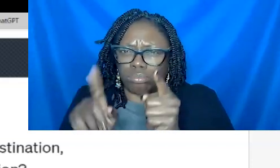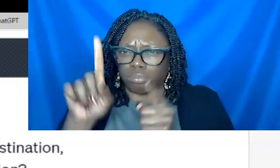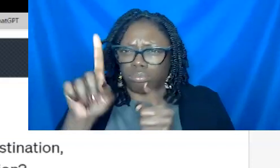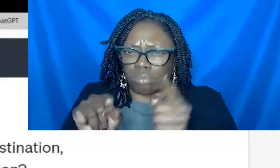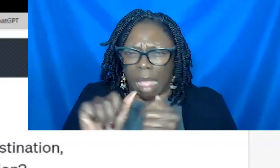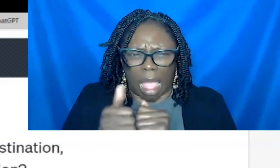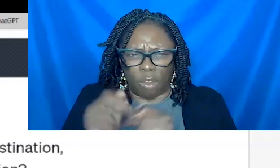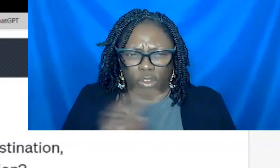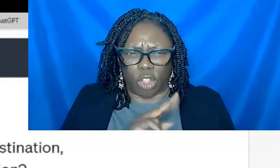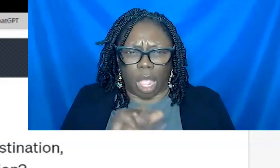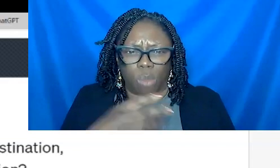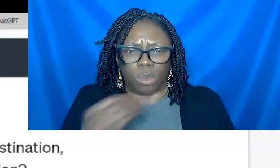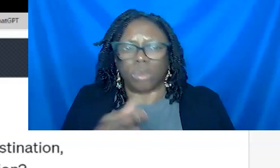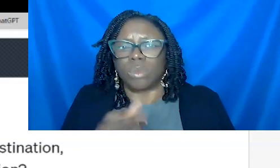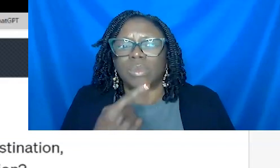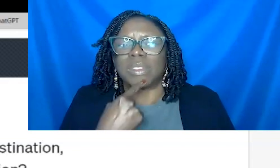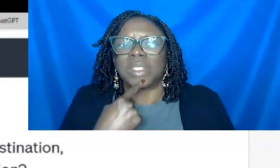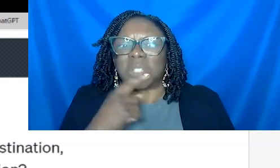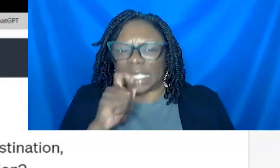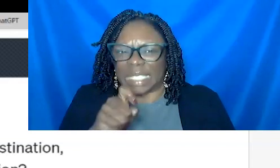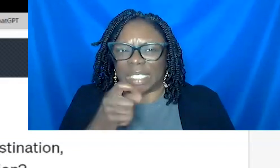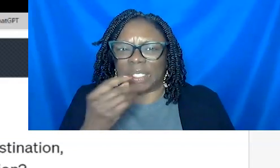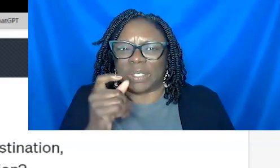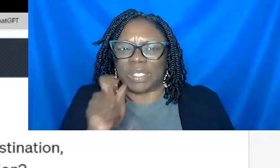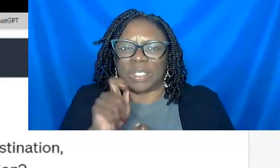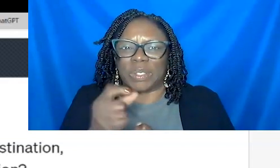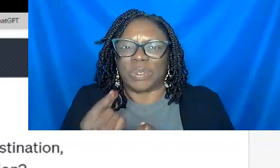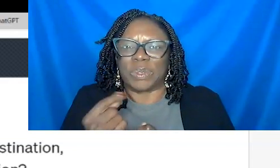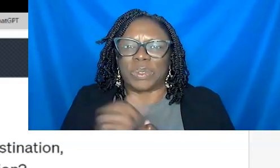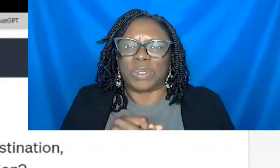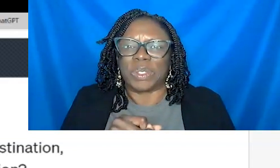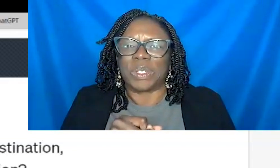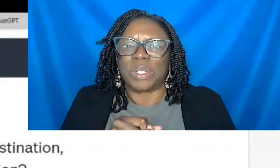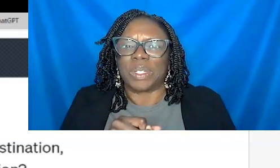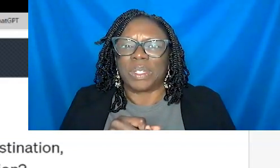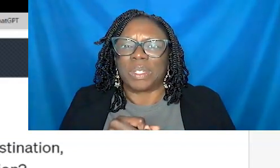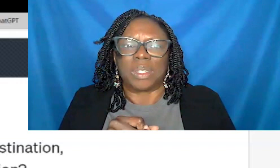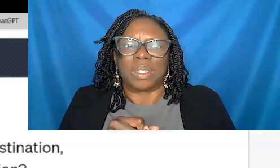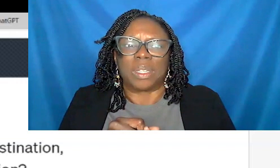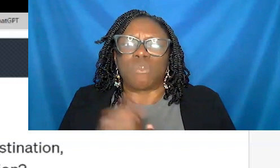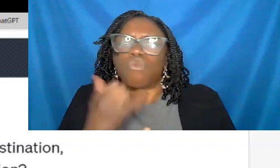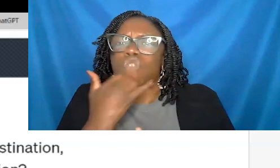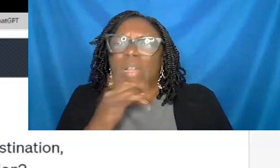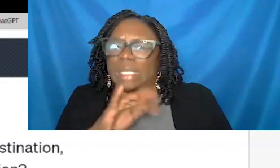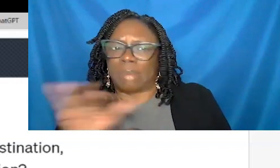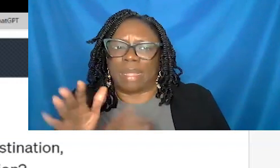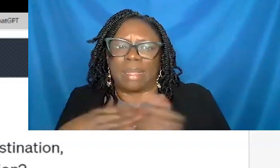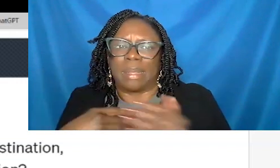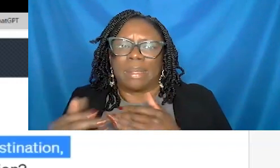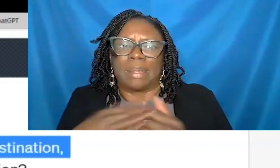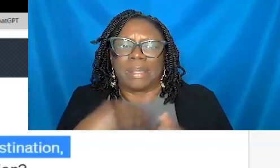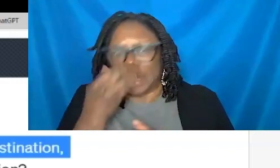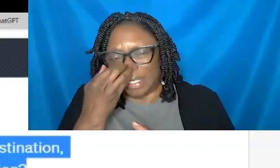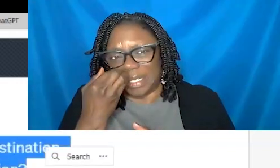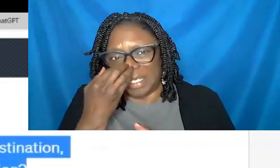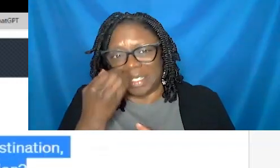Let's see if it figures out what exactly I need. You spelled destination. That's okay, because for some reason, error in moderation.